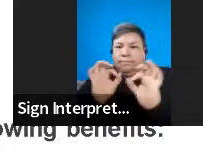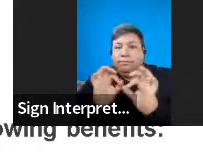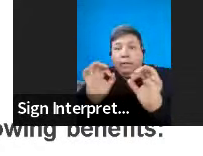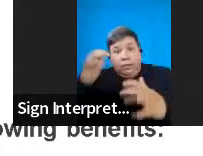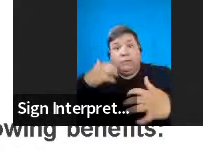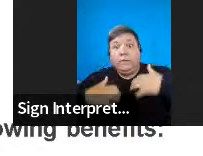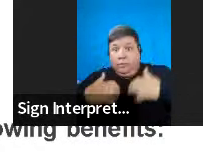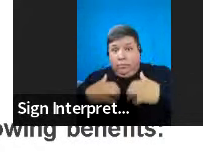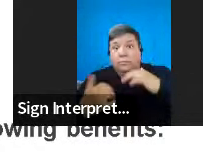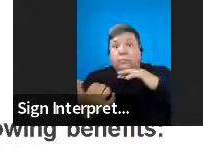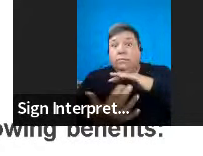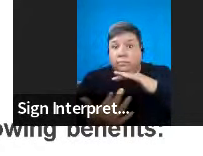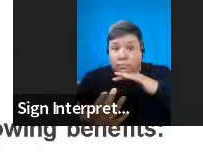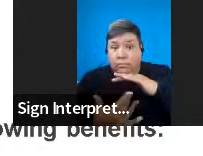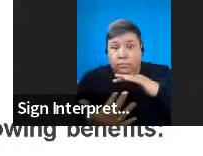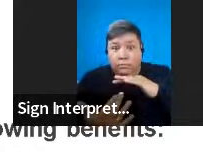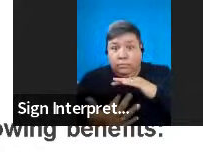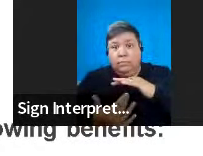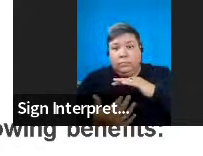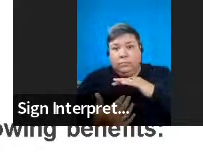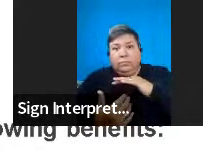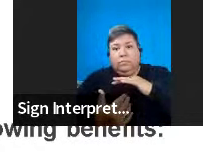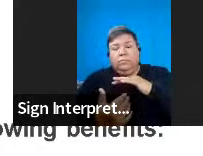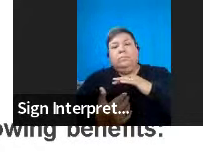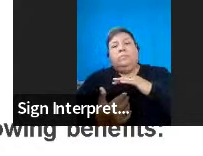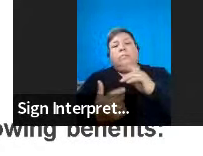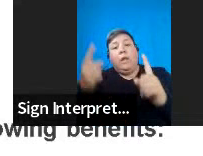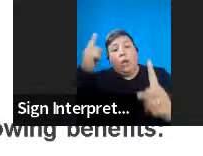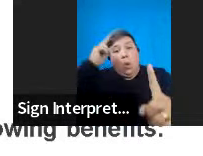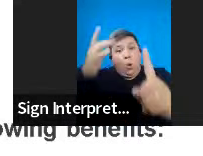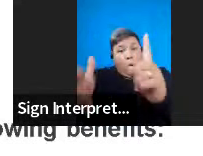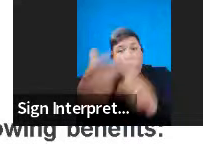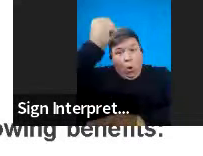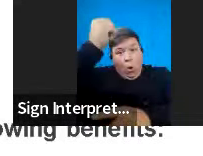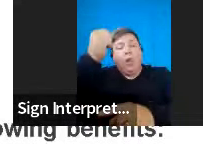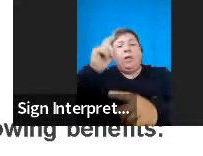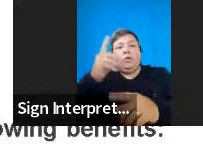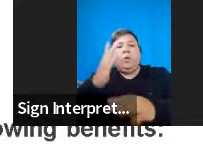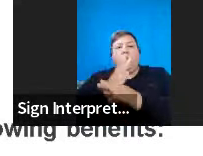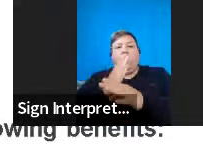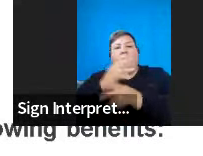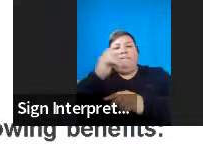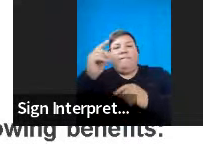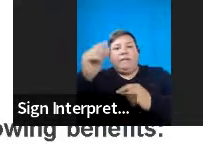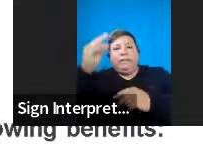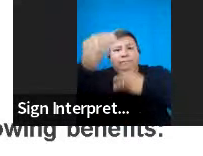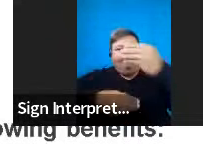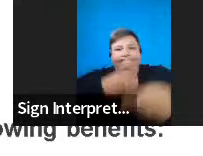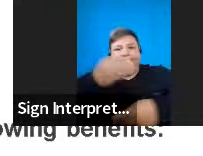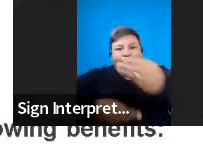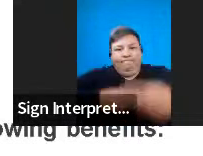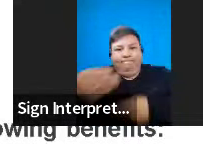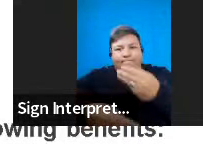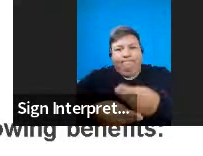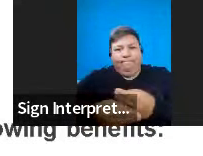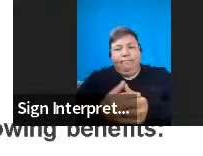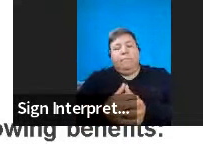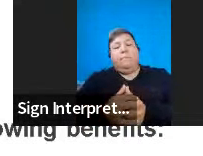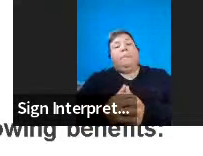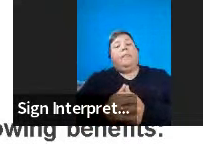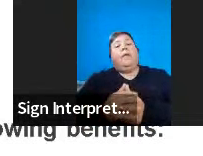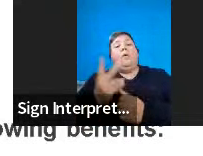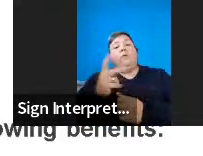because we all have the ultimate goal of efficient and effective trade facilitation. We then